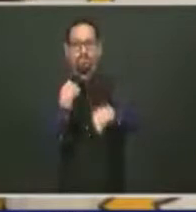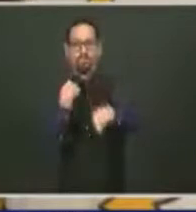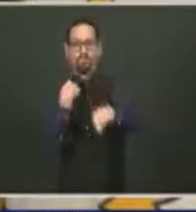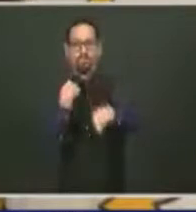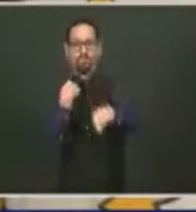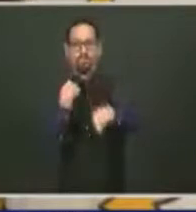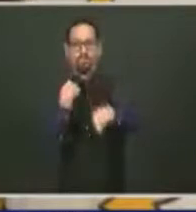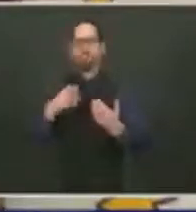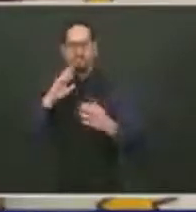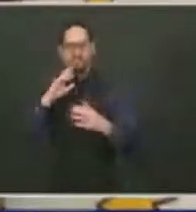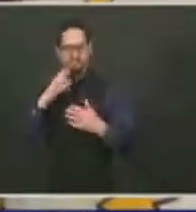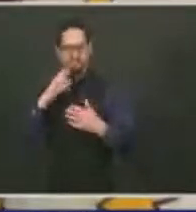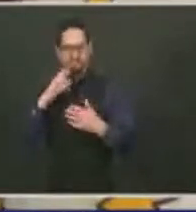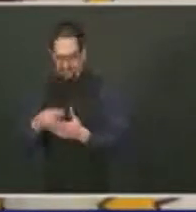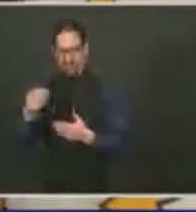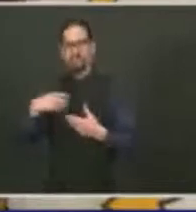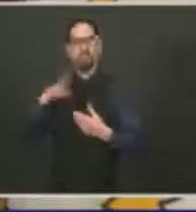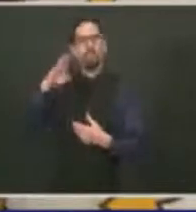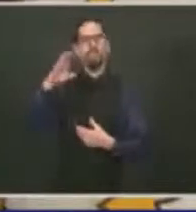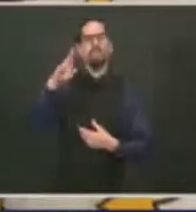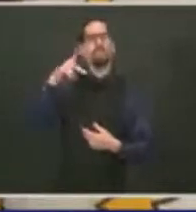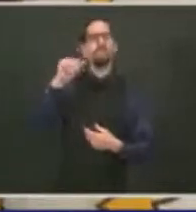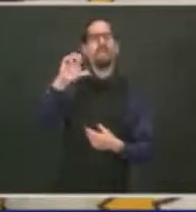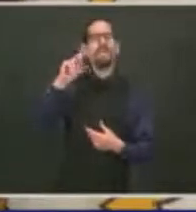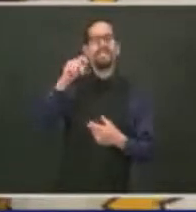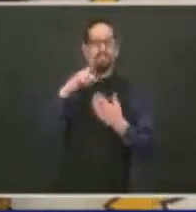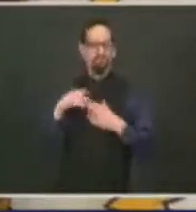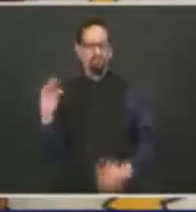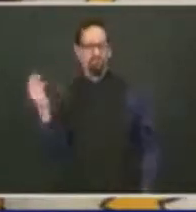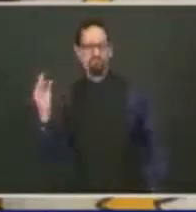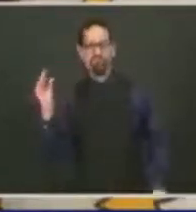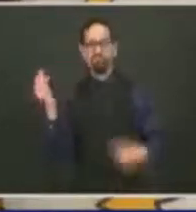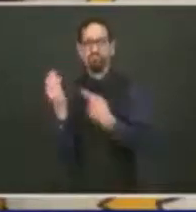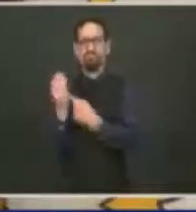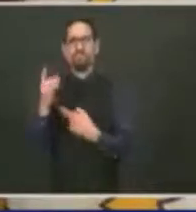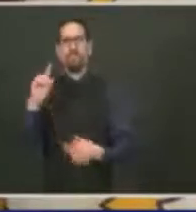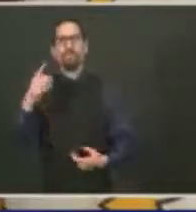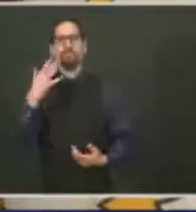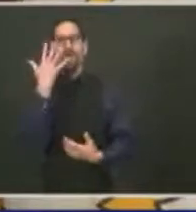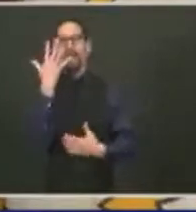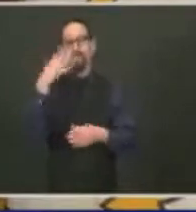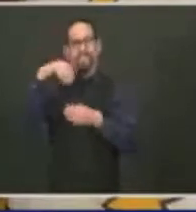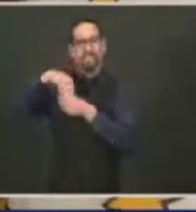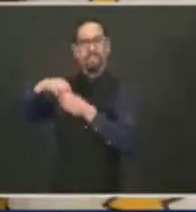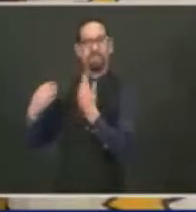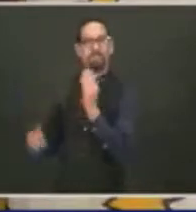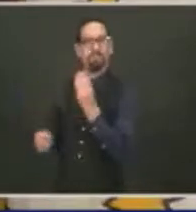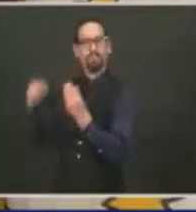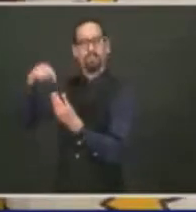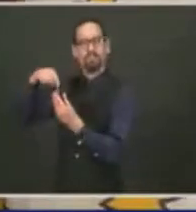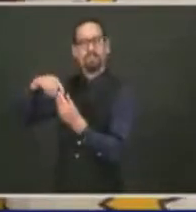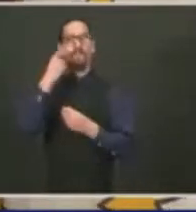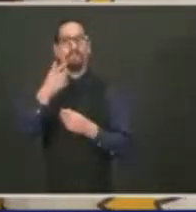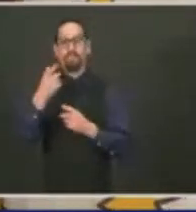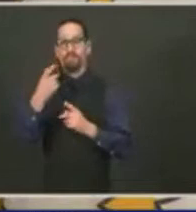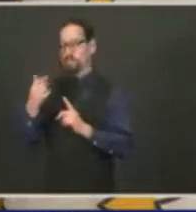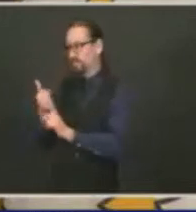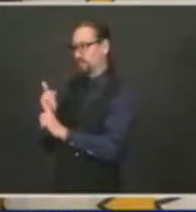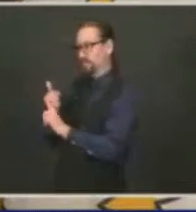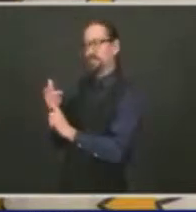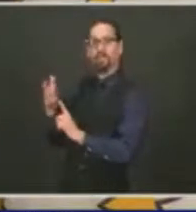not that expensive. They come in little packages of 5. And you know, I'm thinking if you have a COVID positive person in your house, or you think you might at some